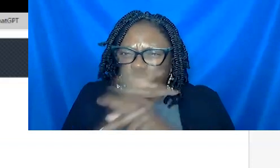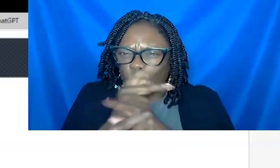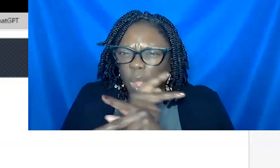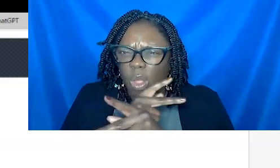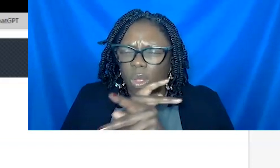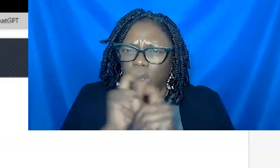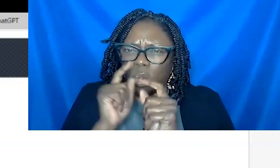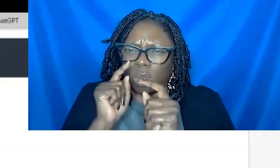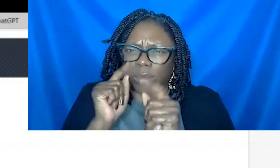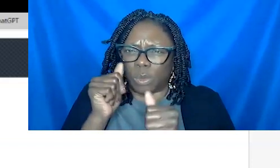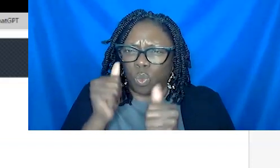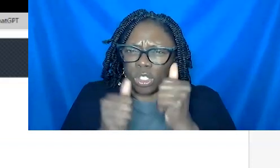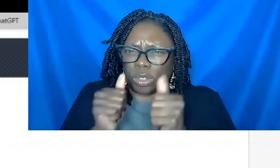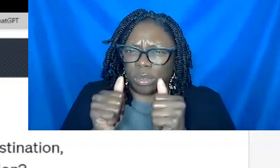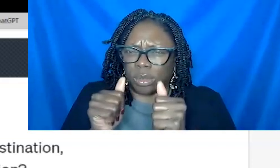that destination?